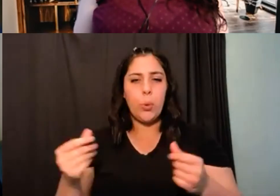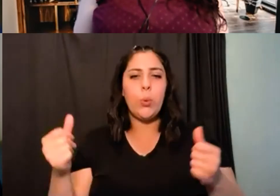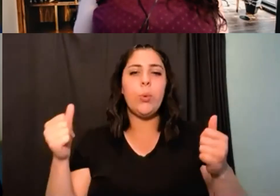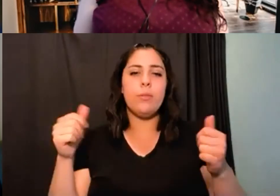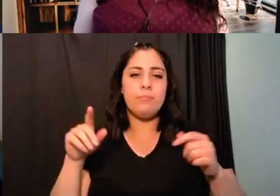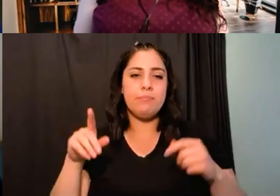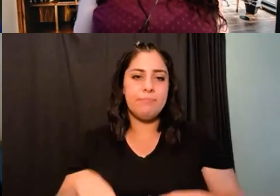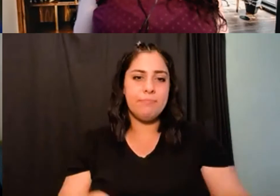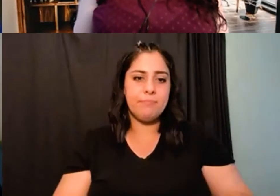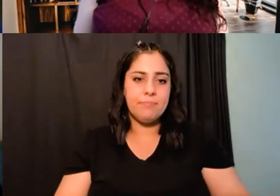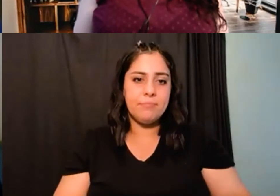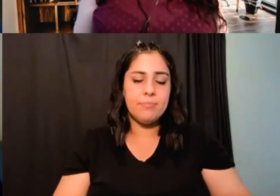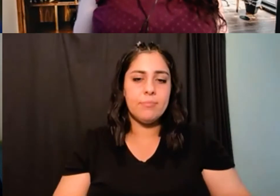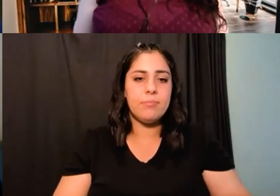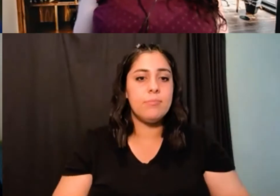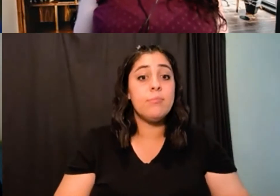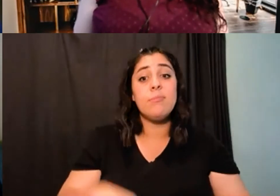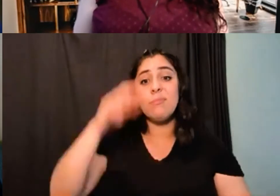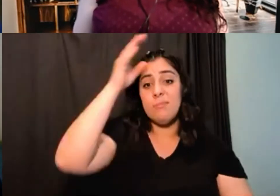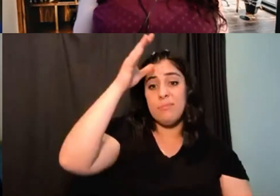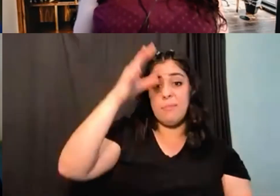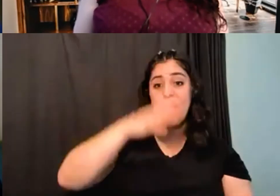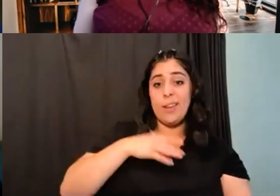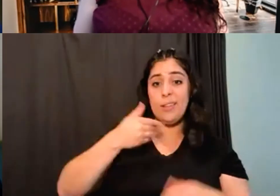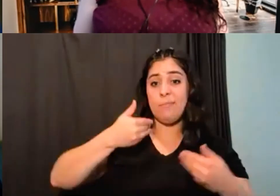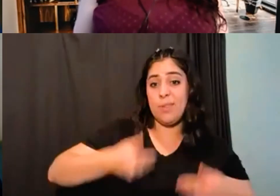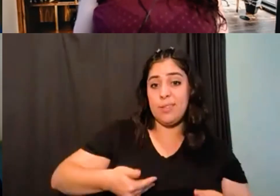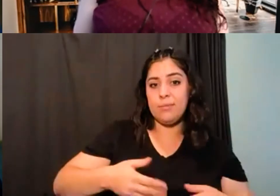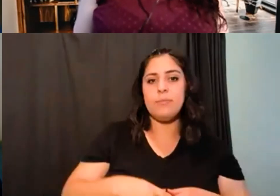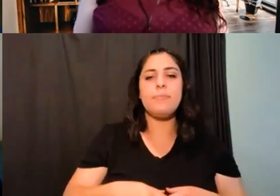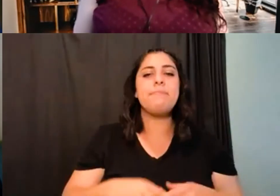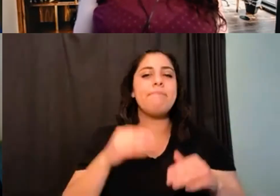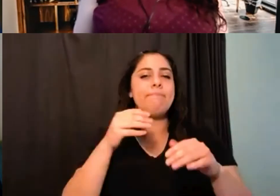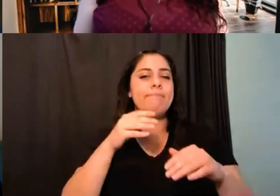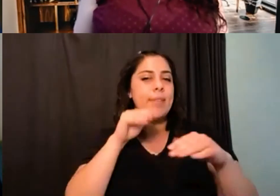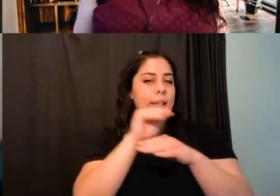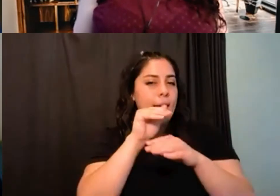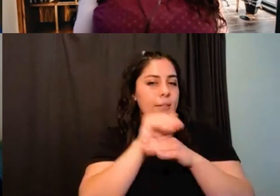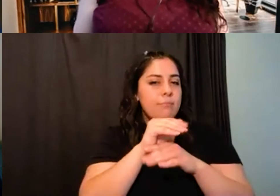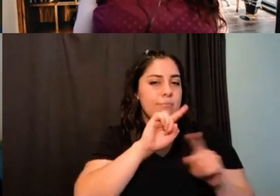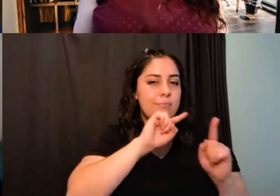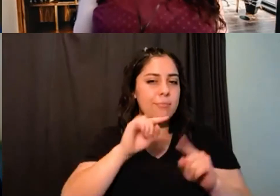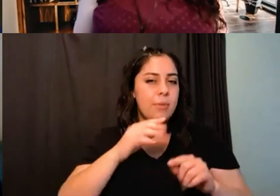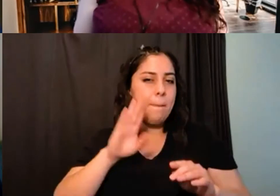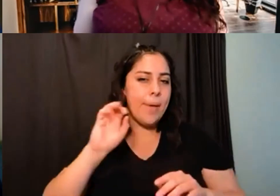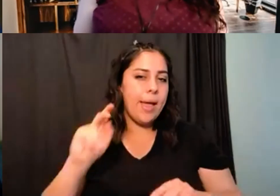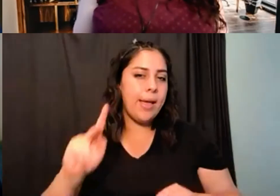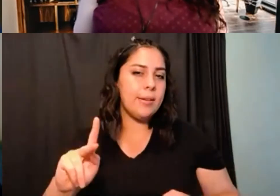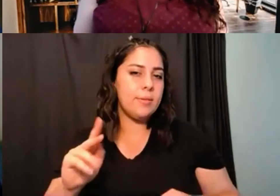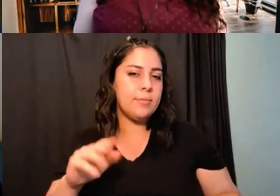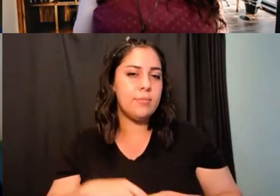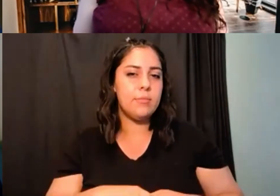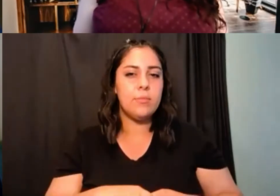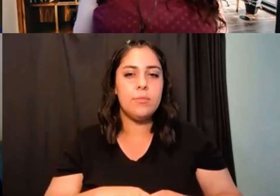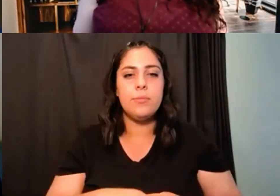The man and me. At night, he returns, chill still in his